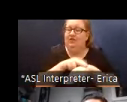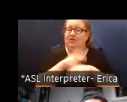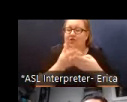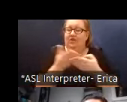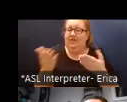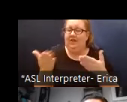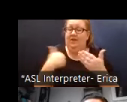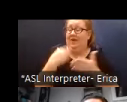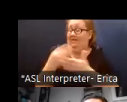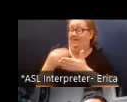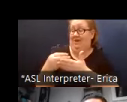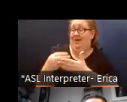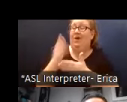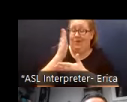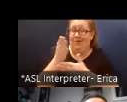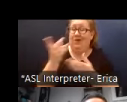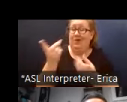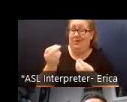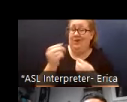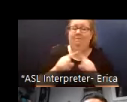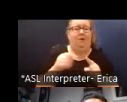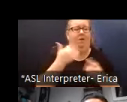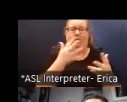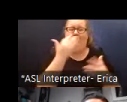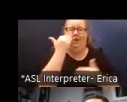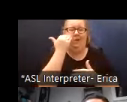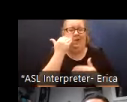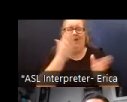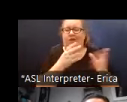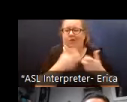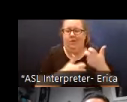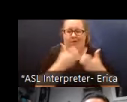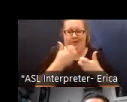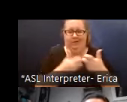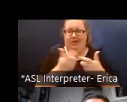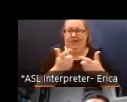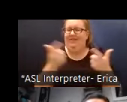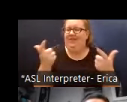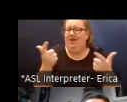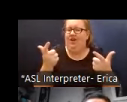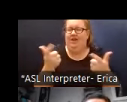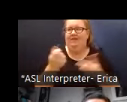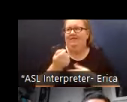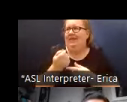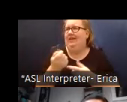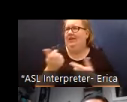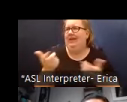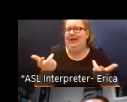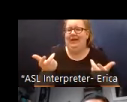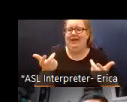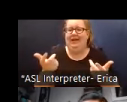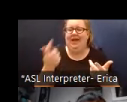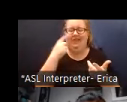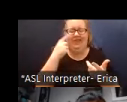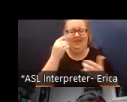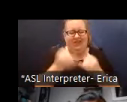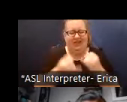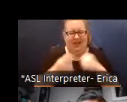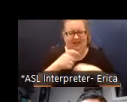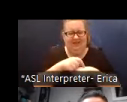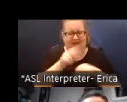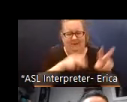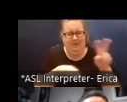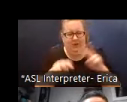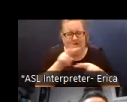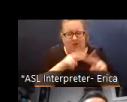we'll do it. But we're very well aware of the problems. But there's lots of little. I think there's the last time we looked in